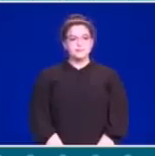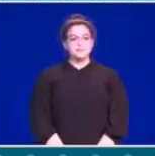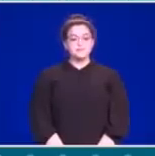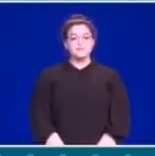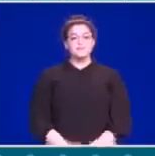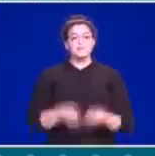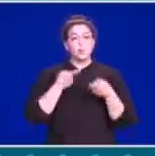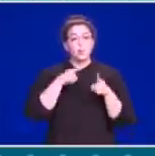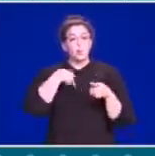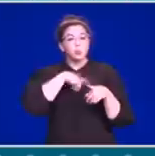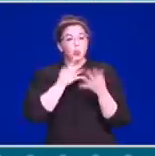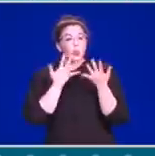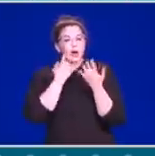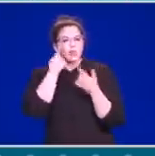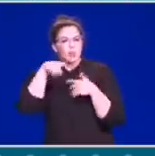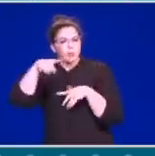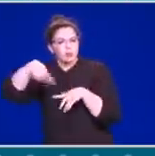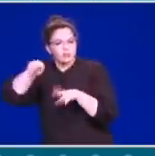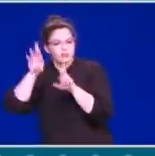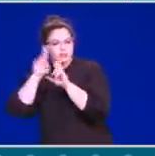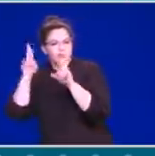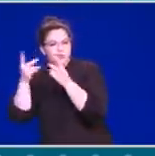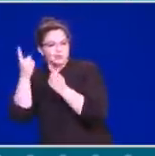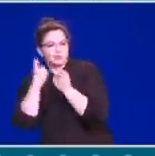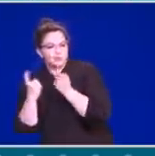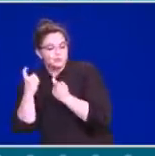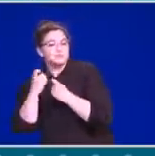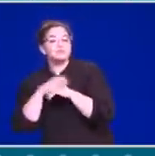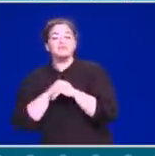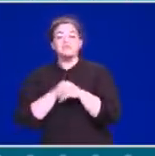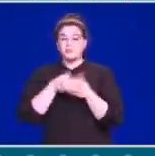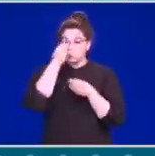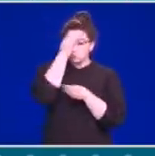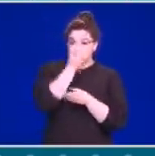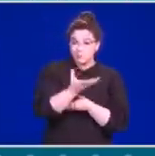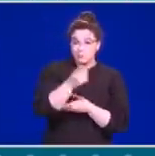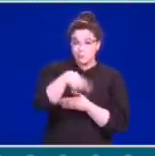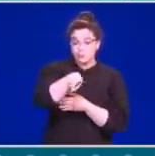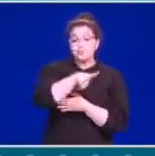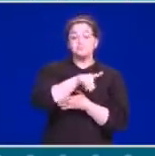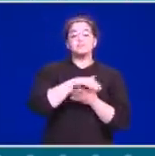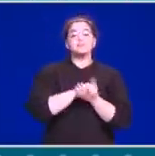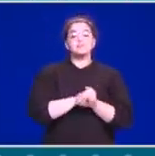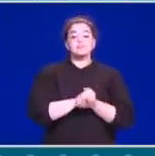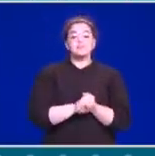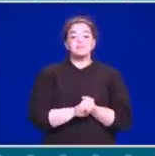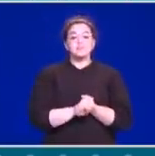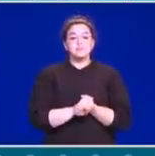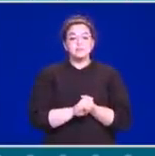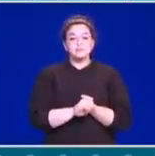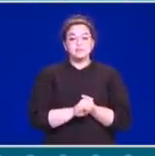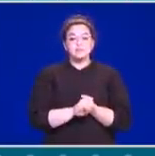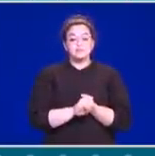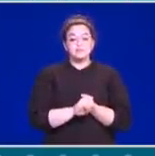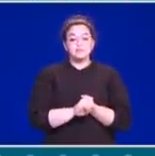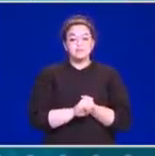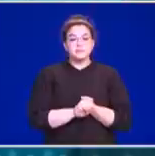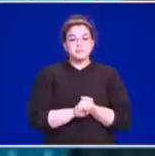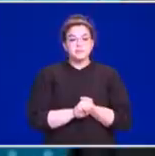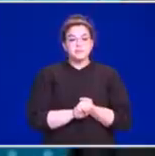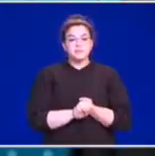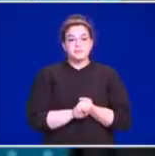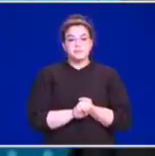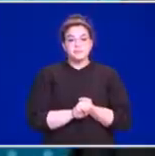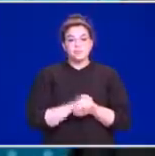And while we wait for those to ready themselves in the queue, just to remind all of our listeners to today's